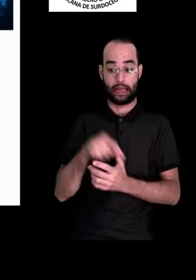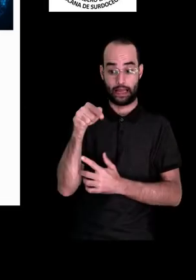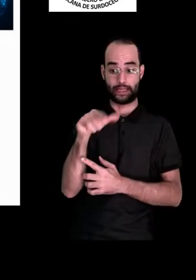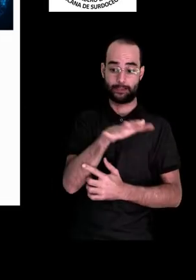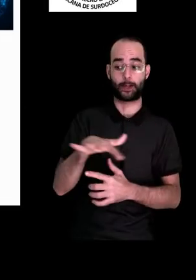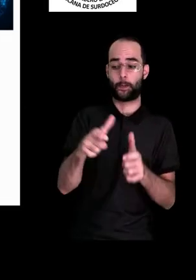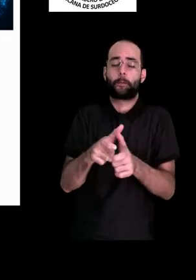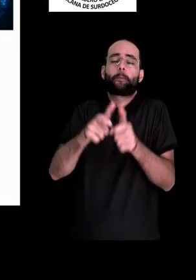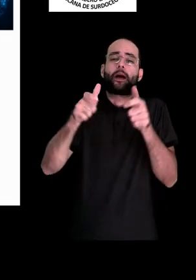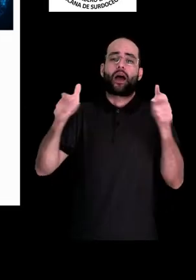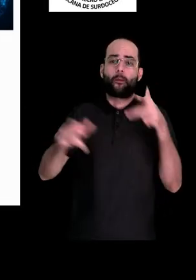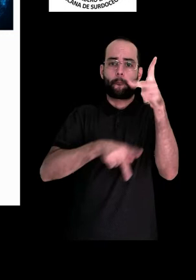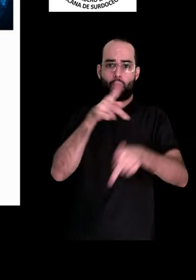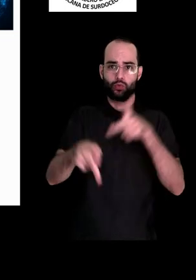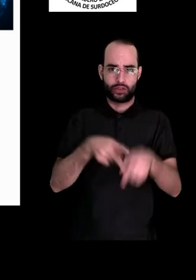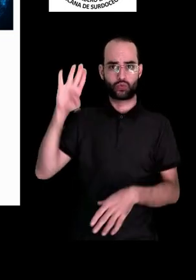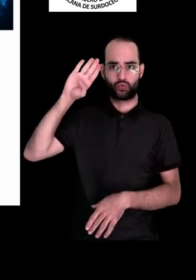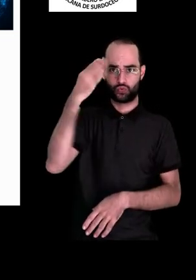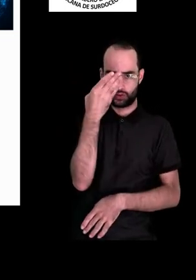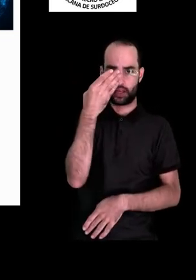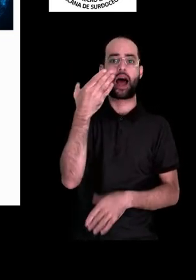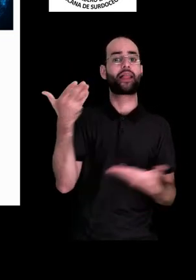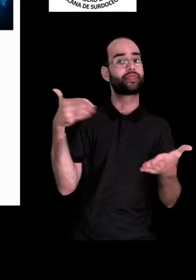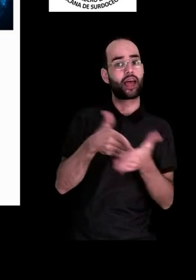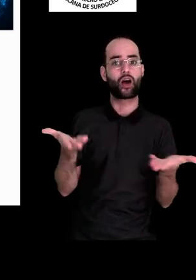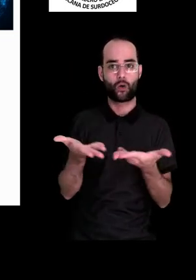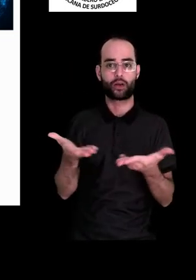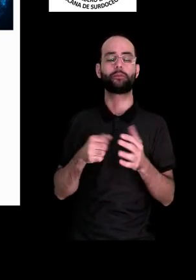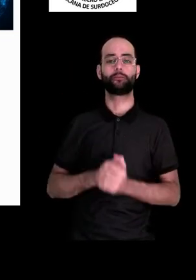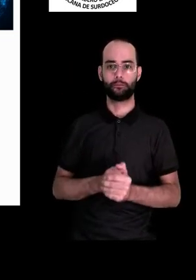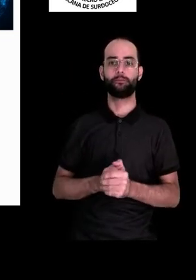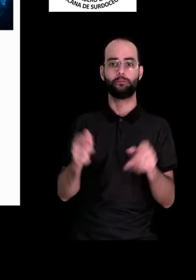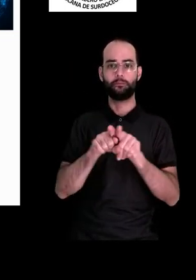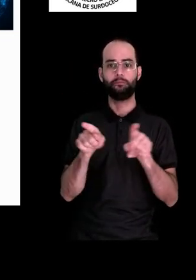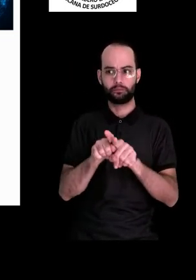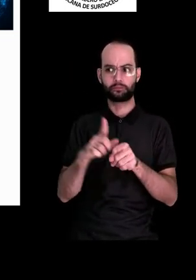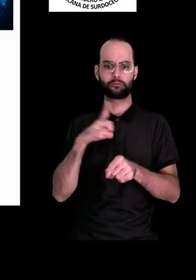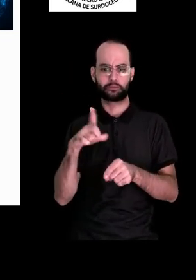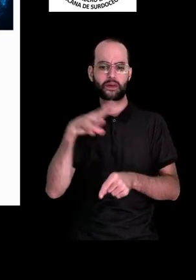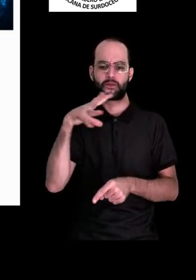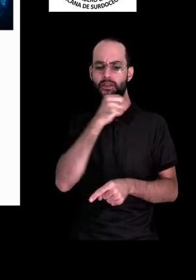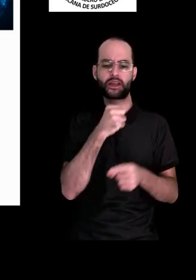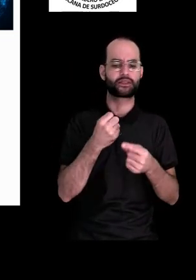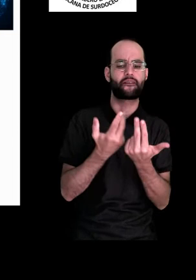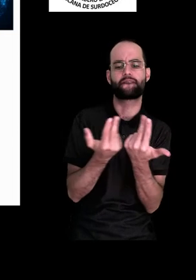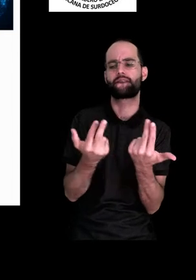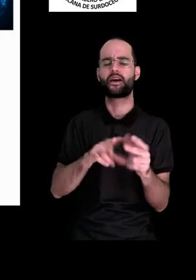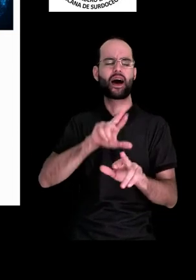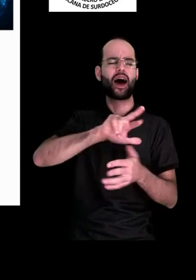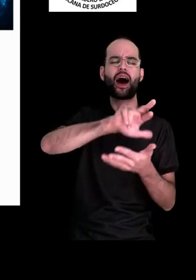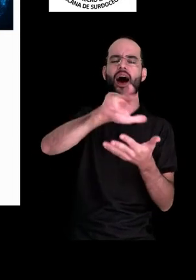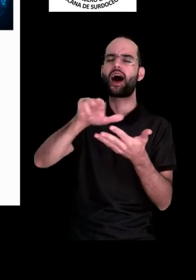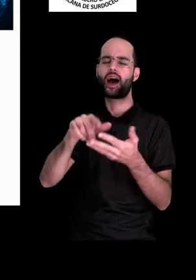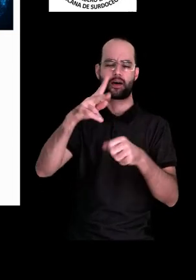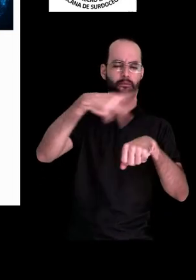left, in black ink, centralized, it's written. This is the largest analysis based on population with deafblindness